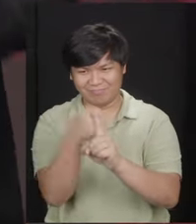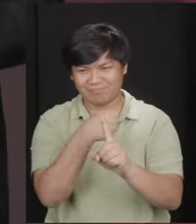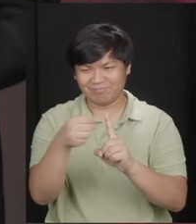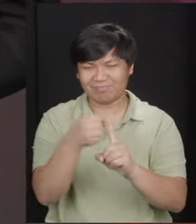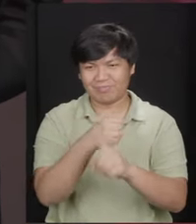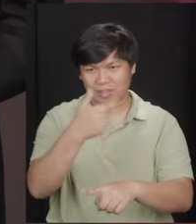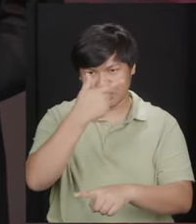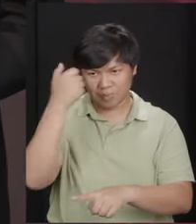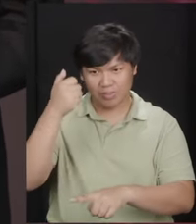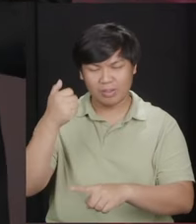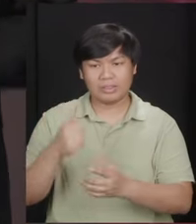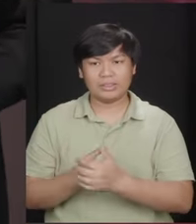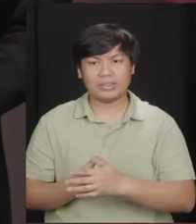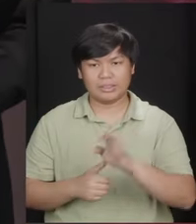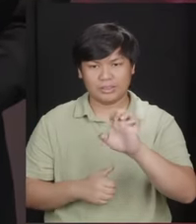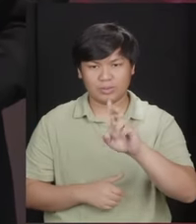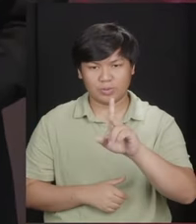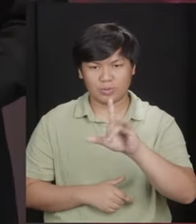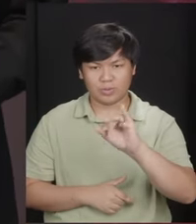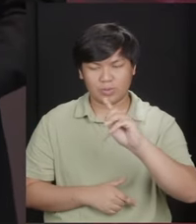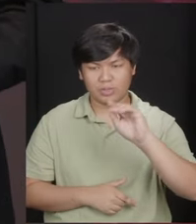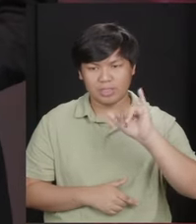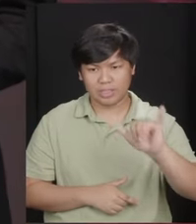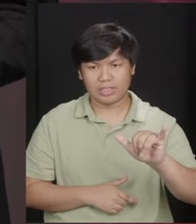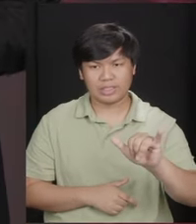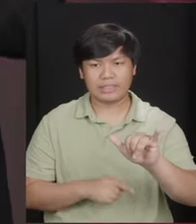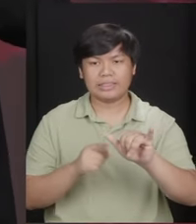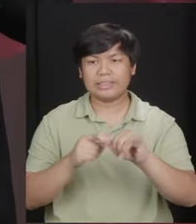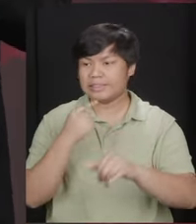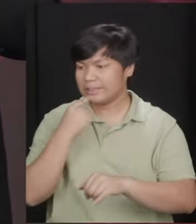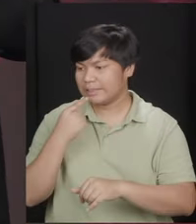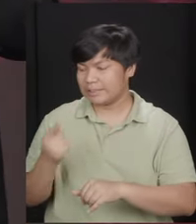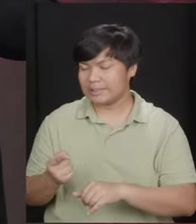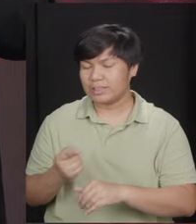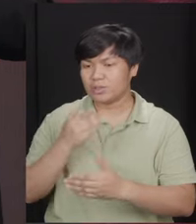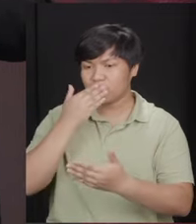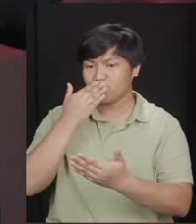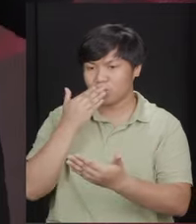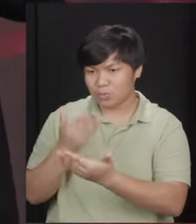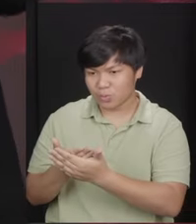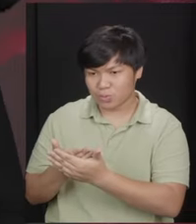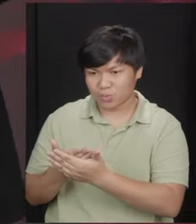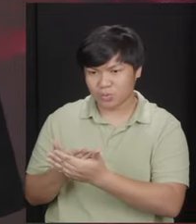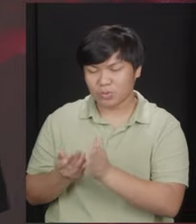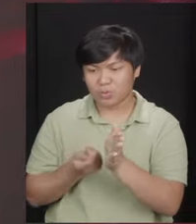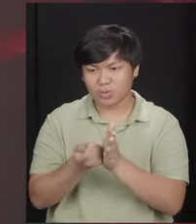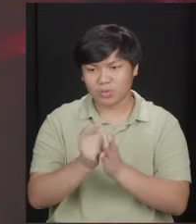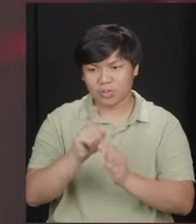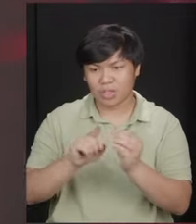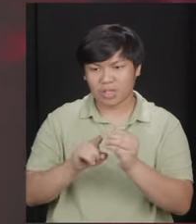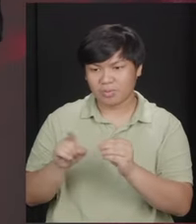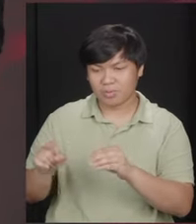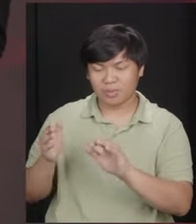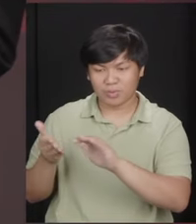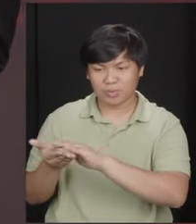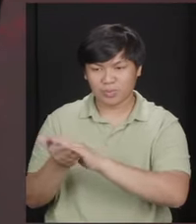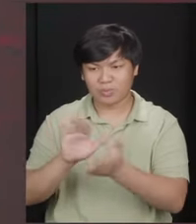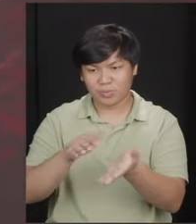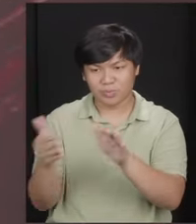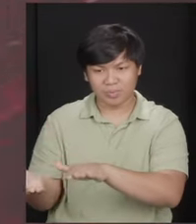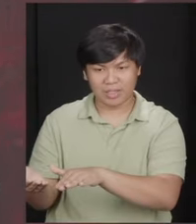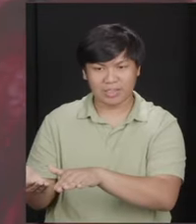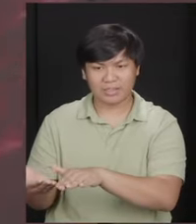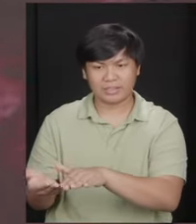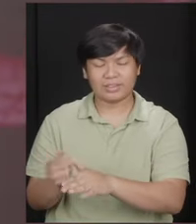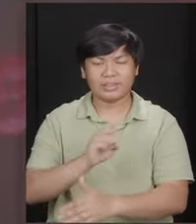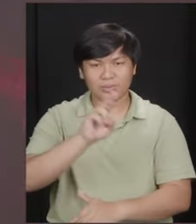by definition, a eulogy is what? Saying good and hopefully true things about someone. That's the word that